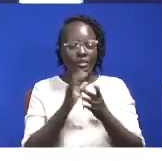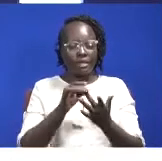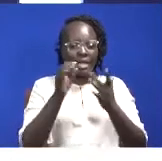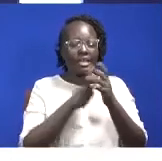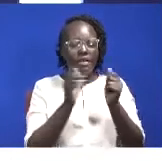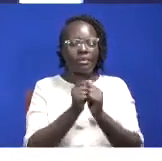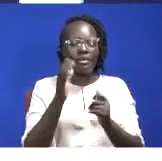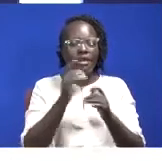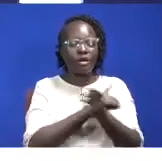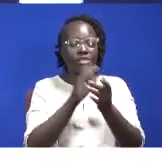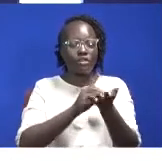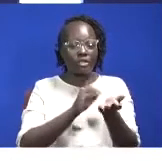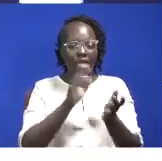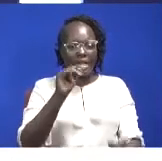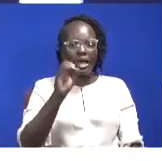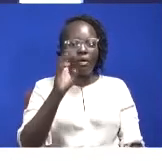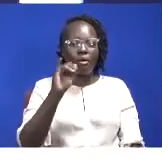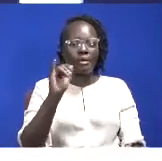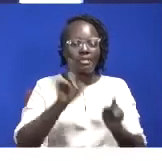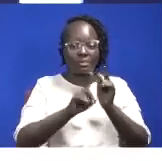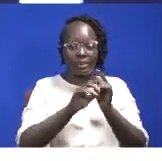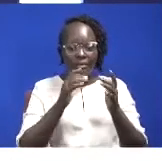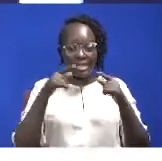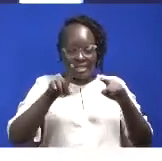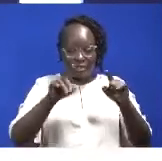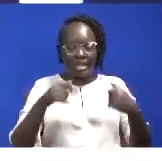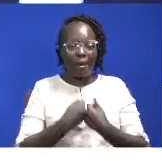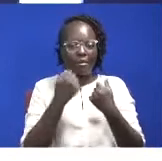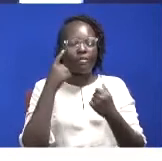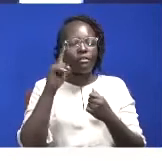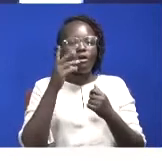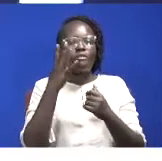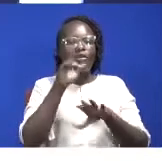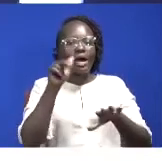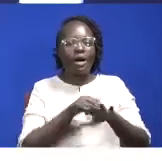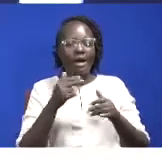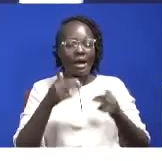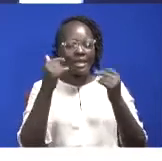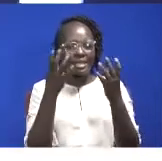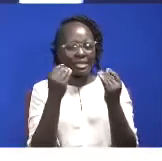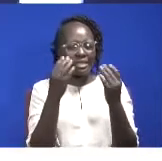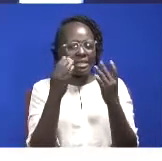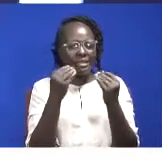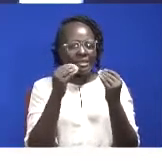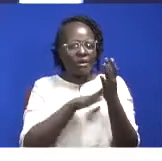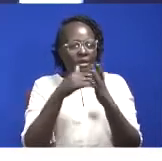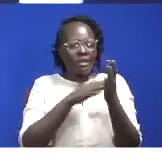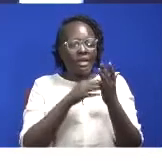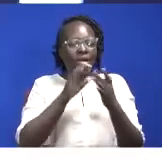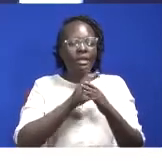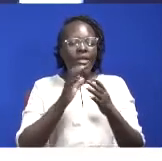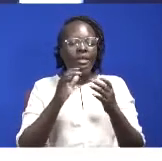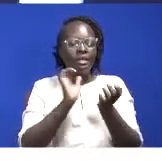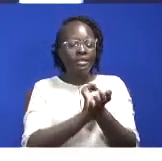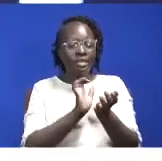Naomi Gashara, a pediatric cardiologist, successfully carried out a 4-hour highly delicate surgery on a 2-year-old baby,